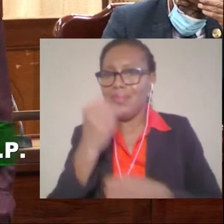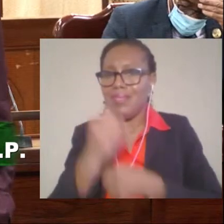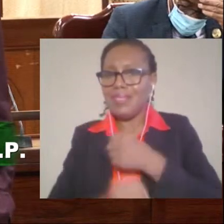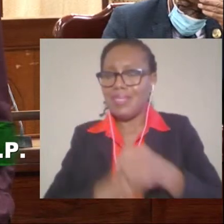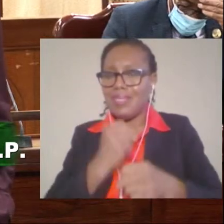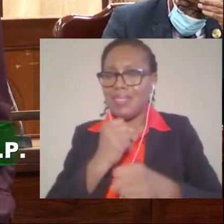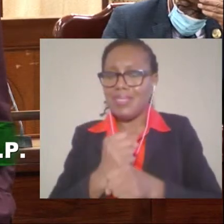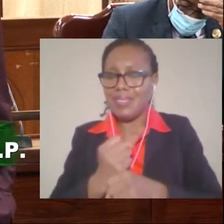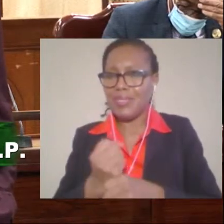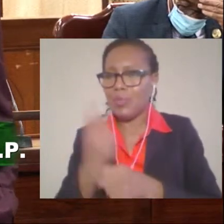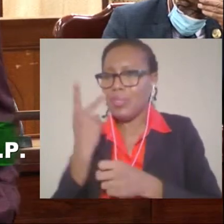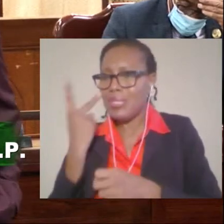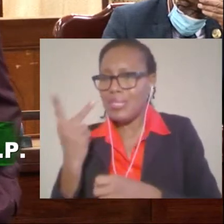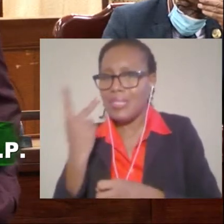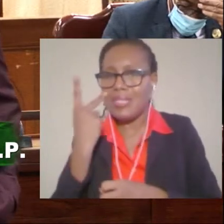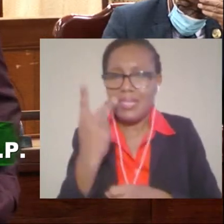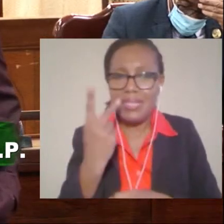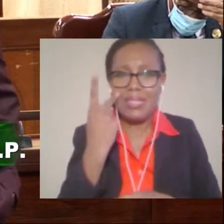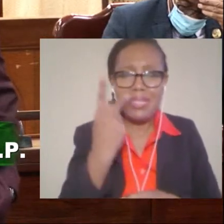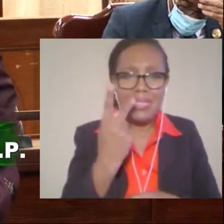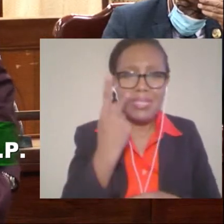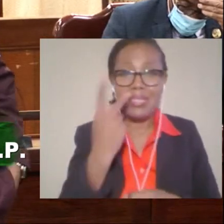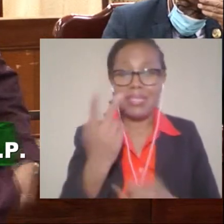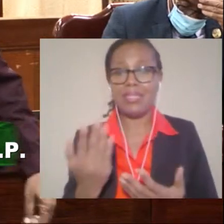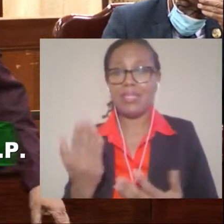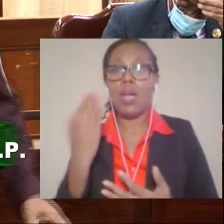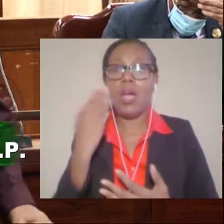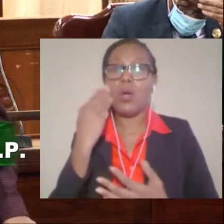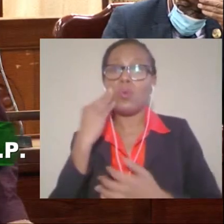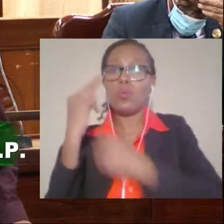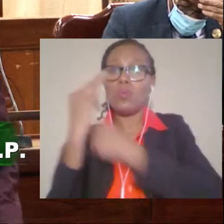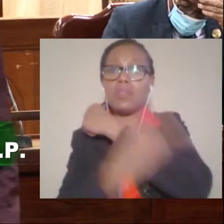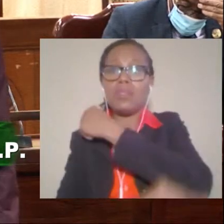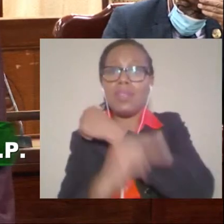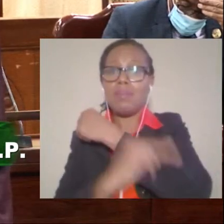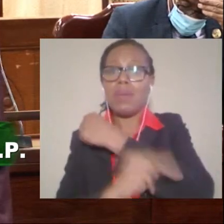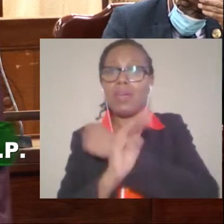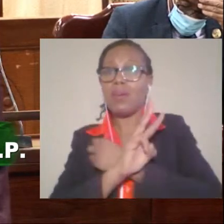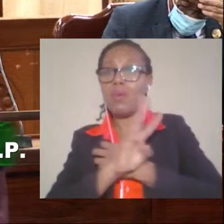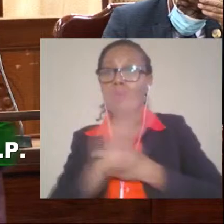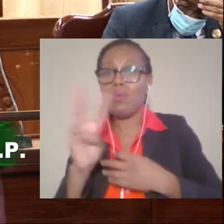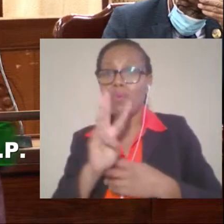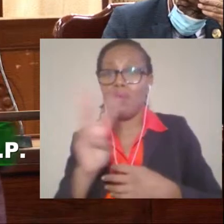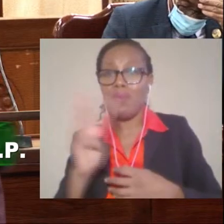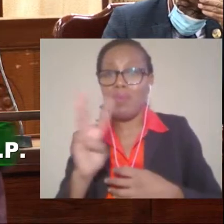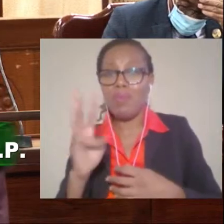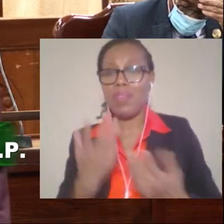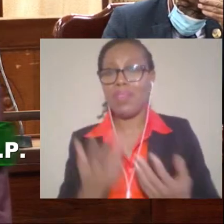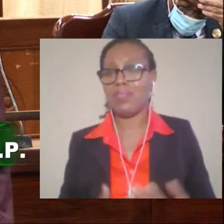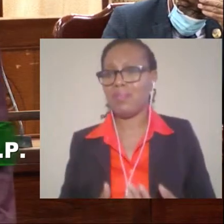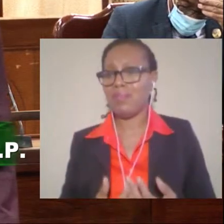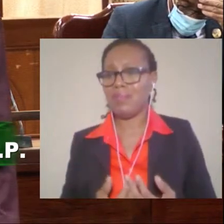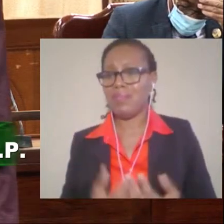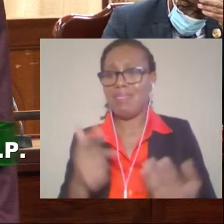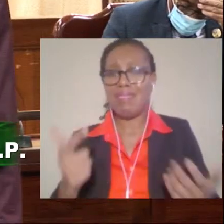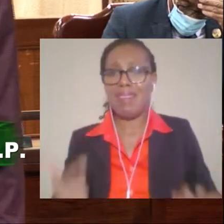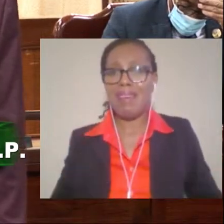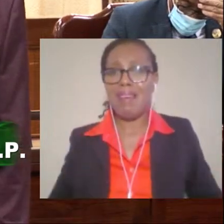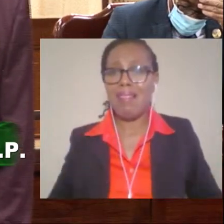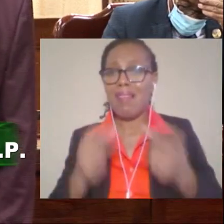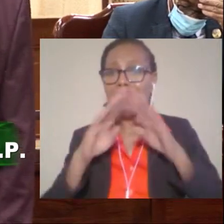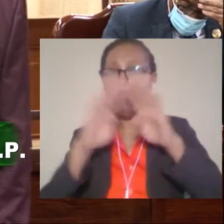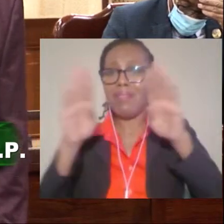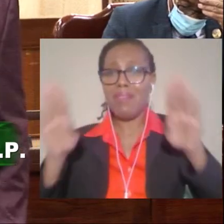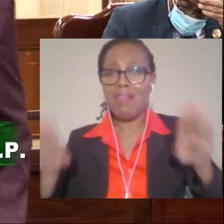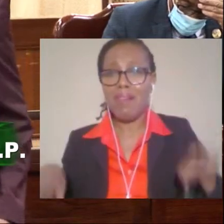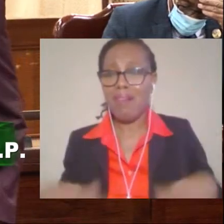I know a lot of people in St. Michael West whose living circumstances today are drastically different, because they were able